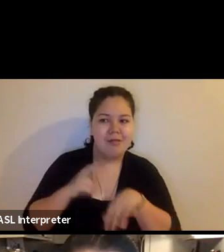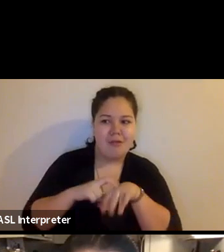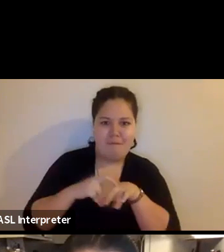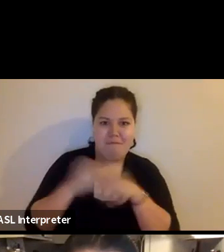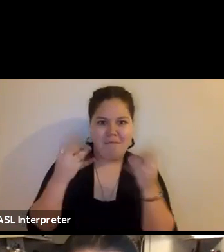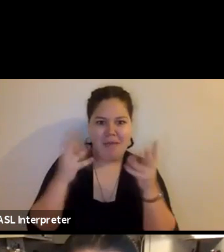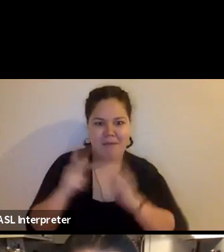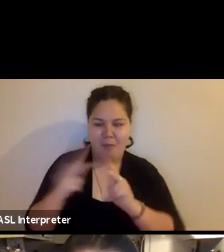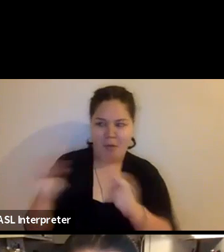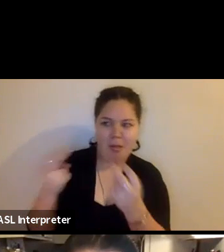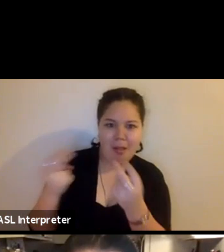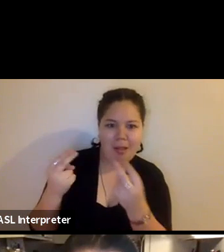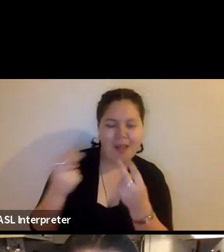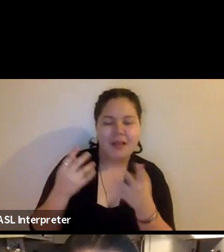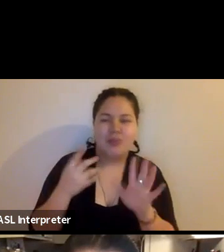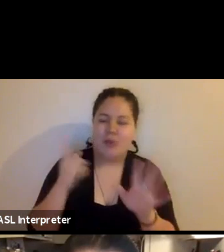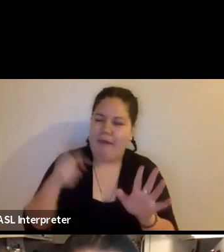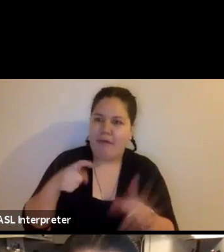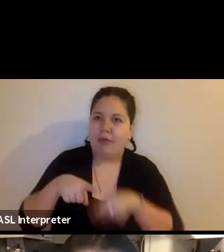So I'm just gonna take a couple breaths.